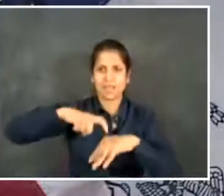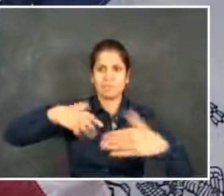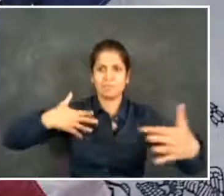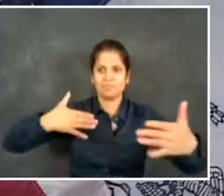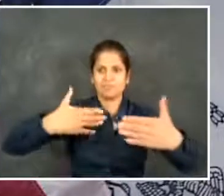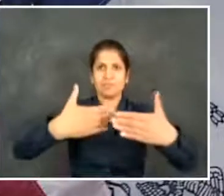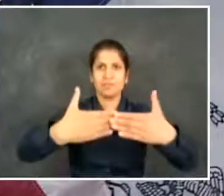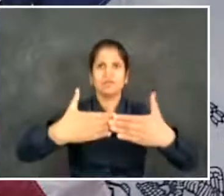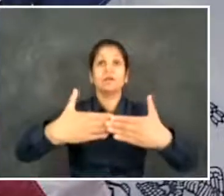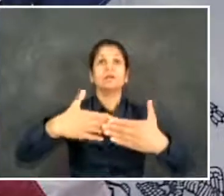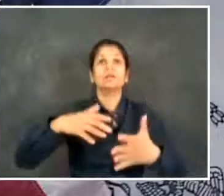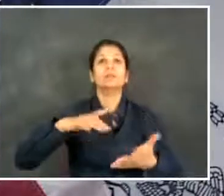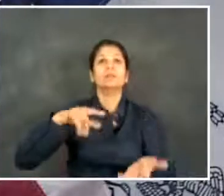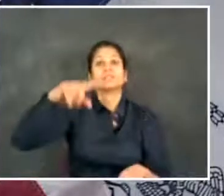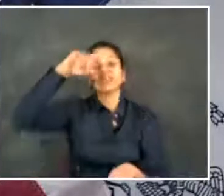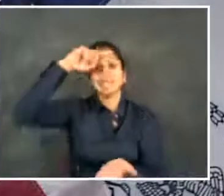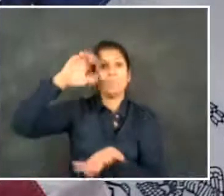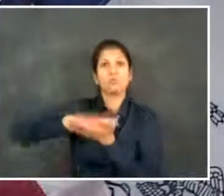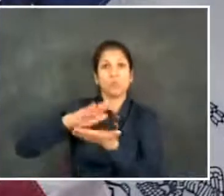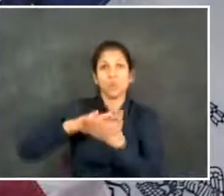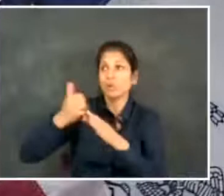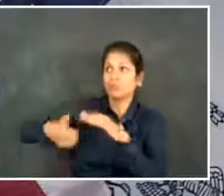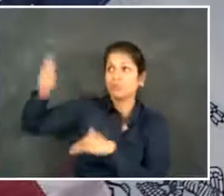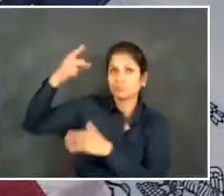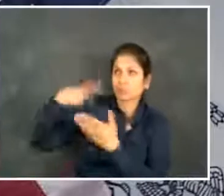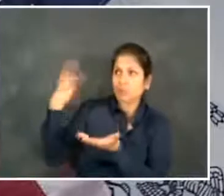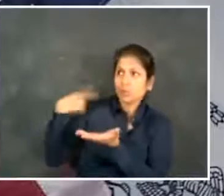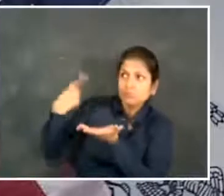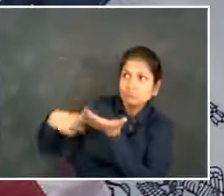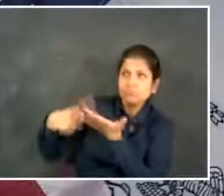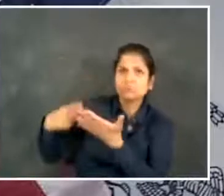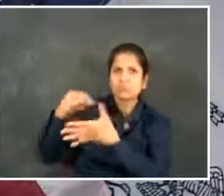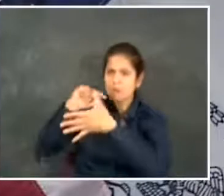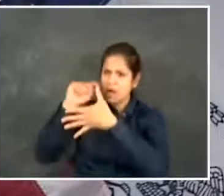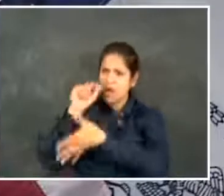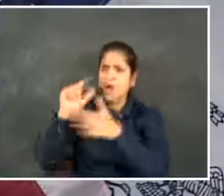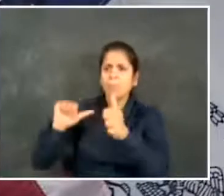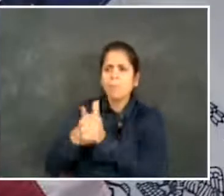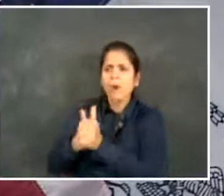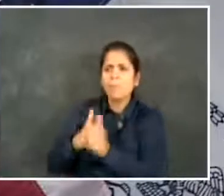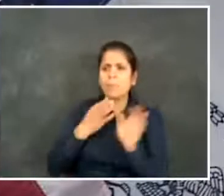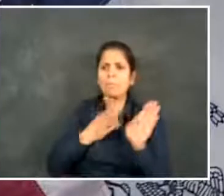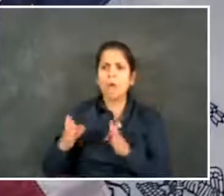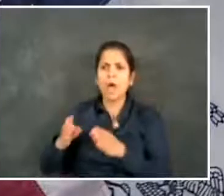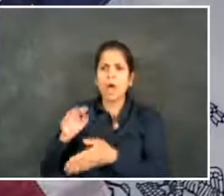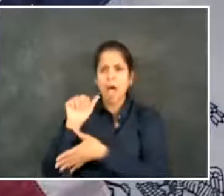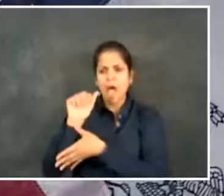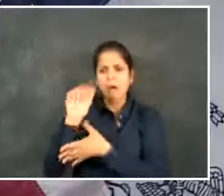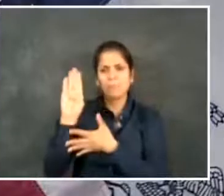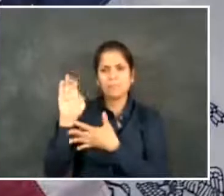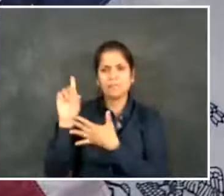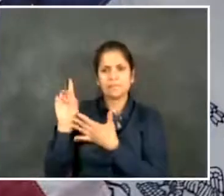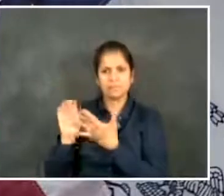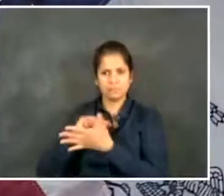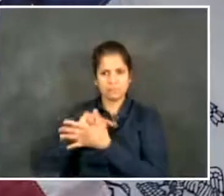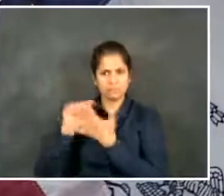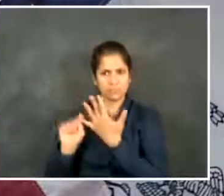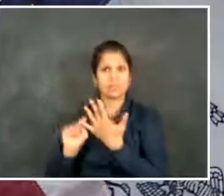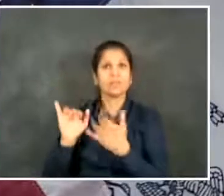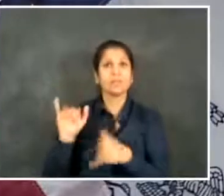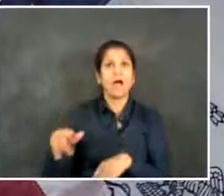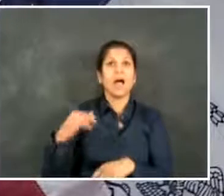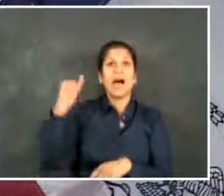depending on what's happening in the world. But we're going to be there for any student who needs continuing help over the summer with an